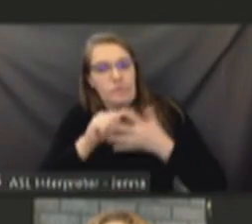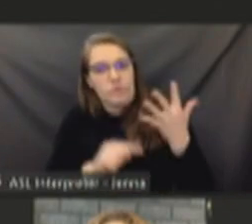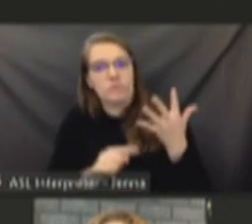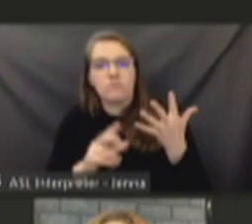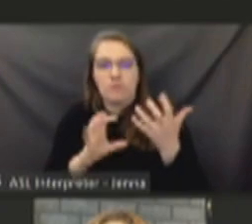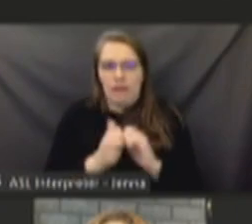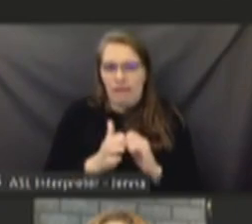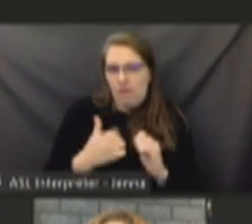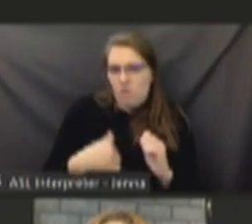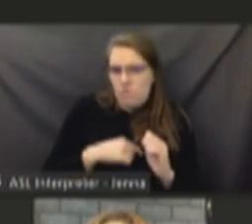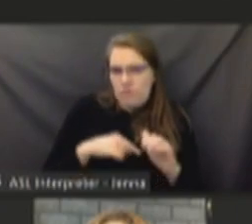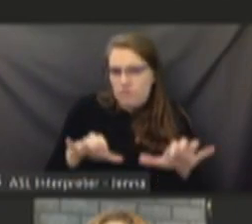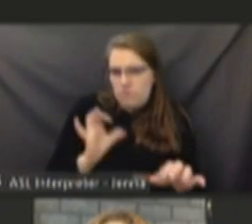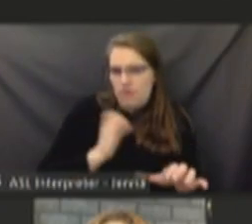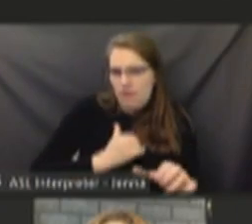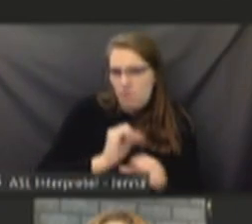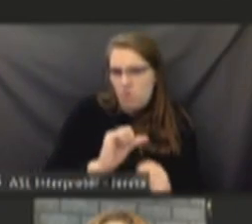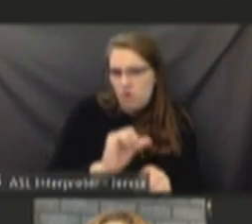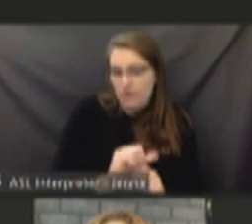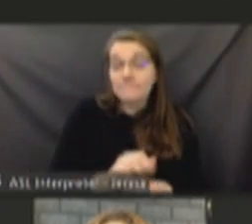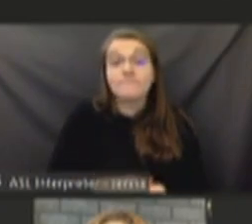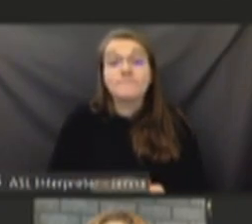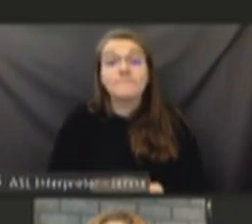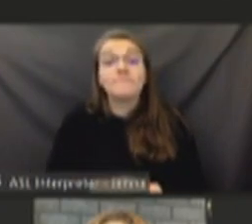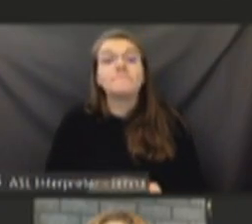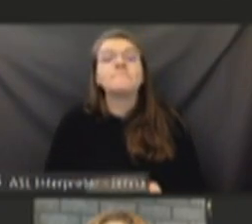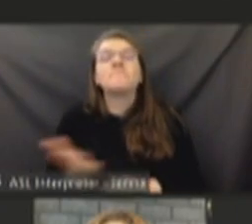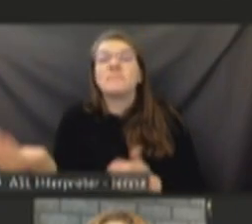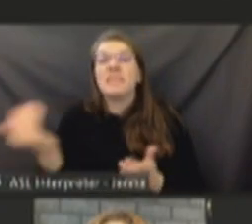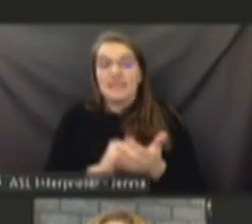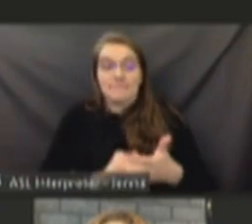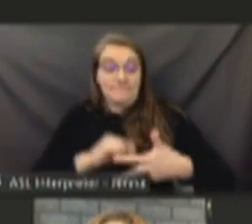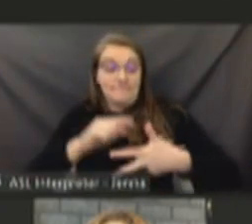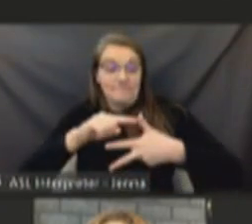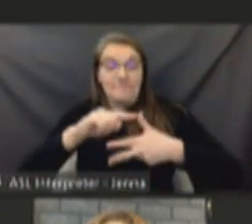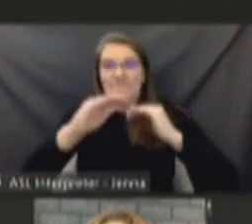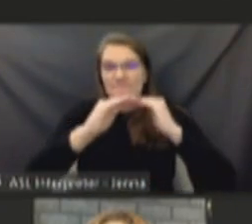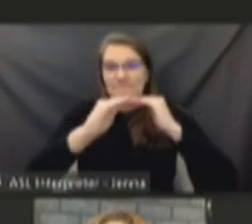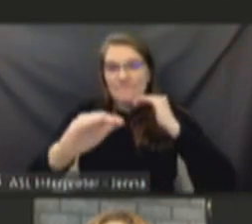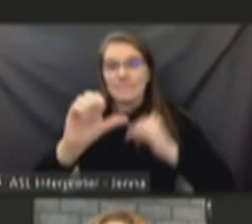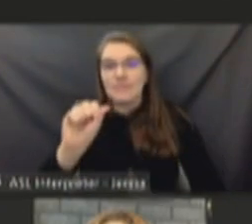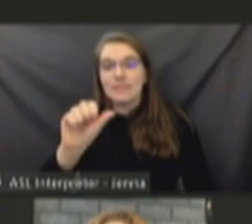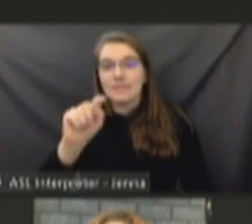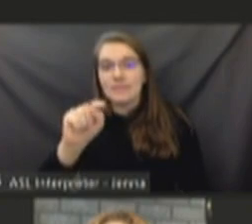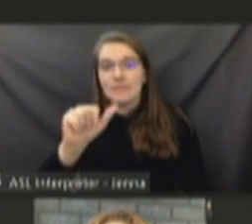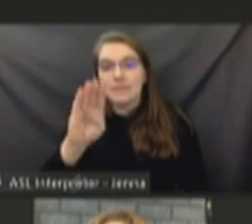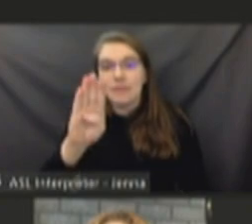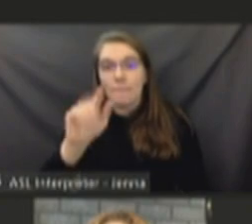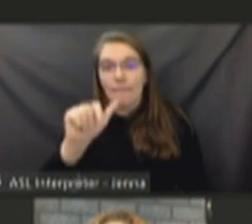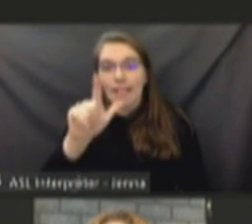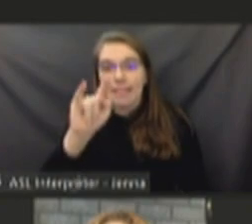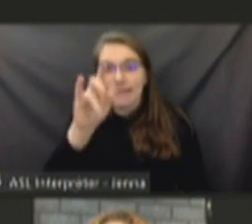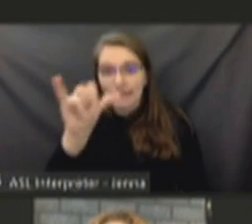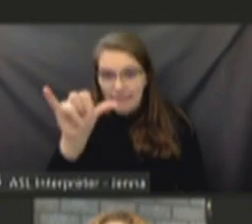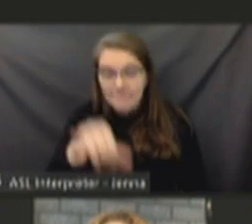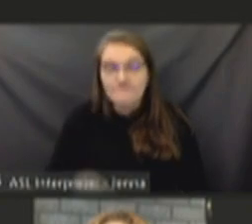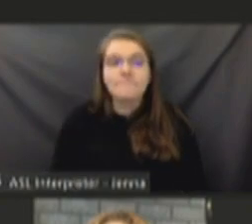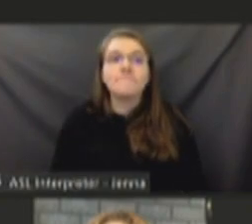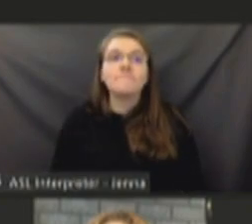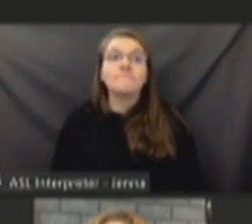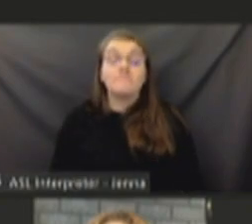work. So first, we are starting with stability. Again, helping folks feel, get a sense of stability in Boston, feeling